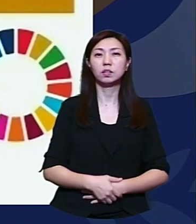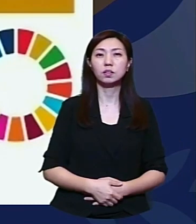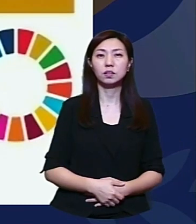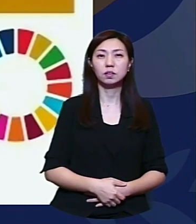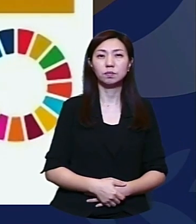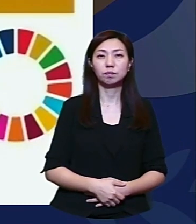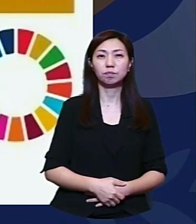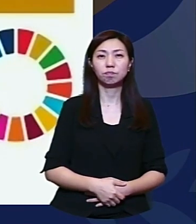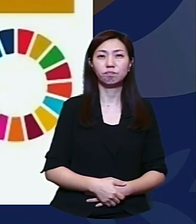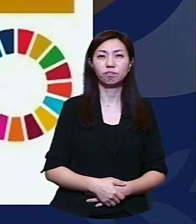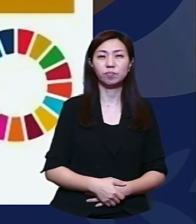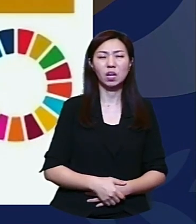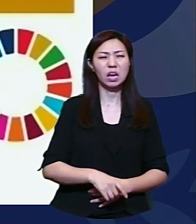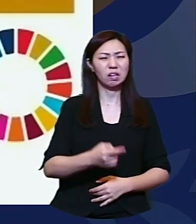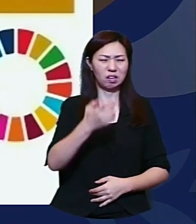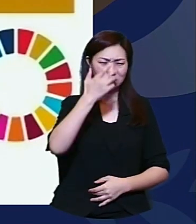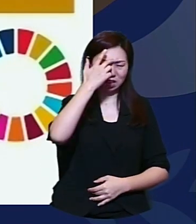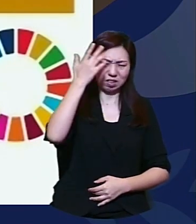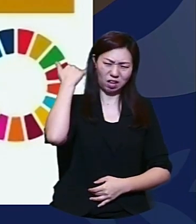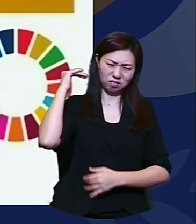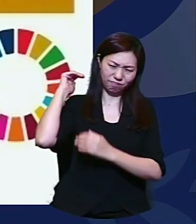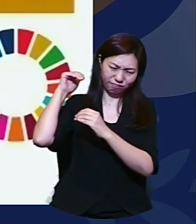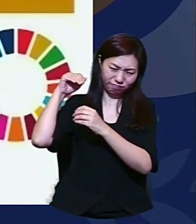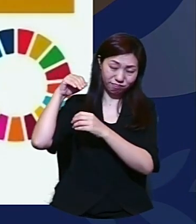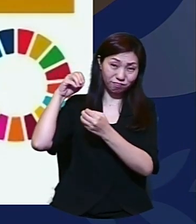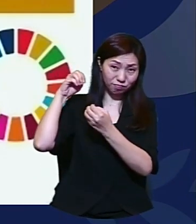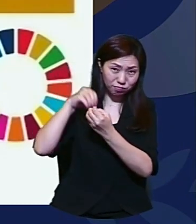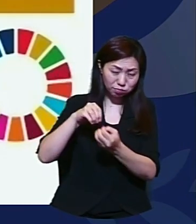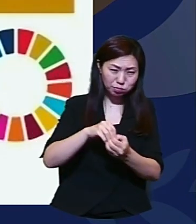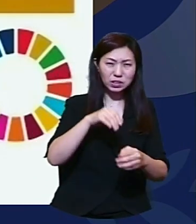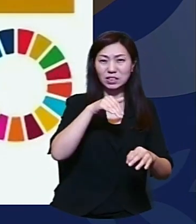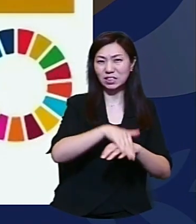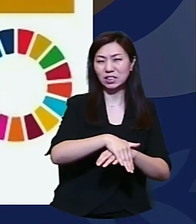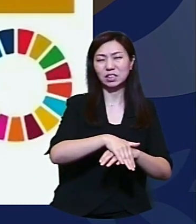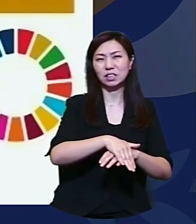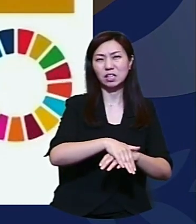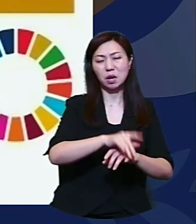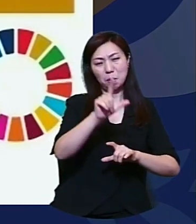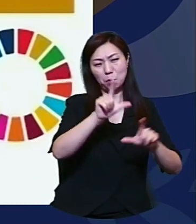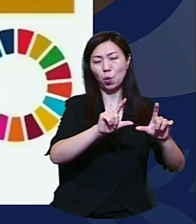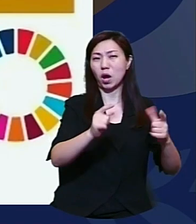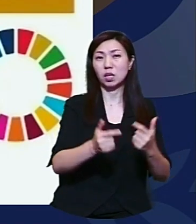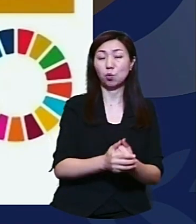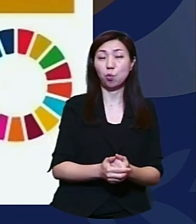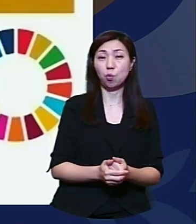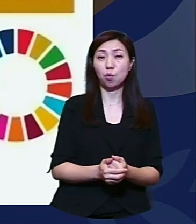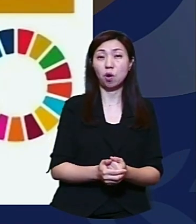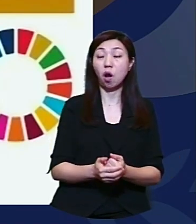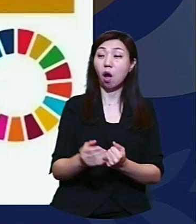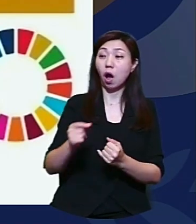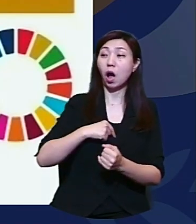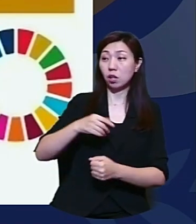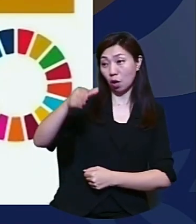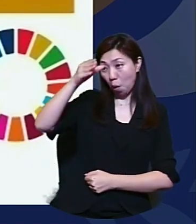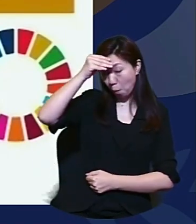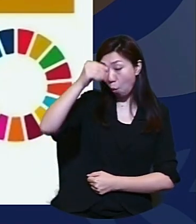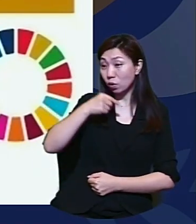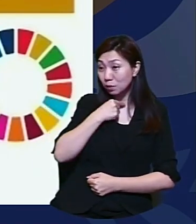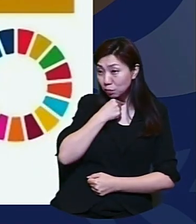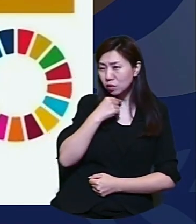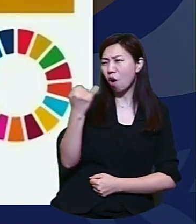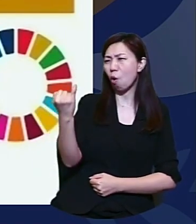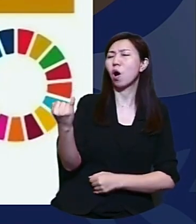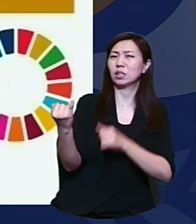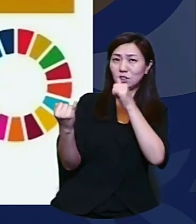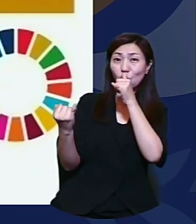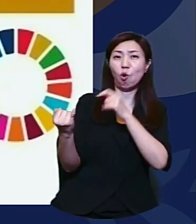if they take up a career in the tech sector. Gina Davis always said, if you can see it, you can be it. And I really believe